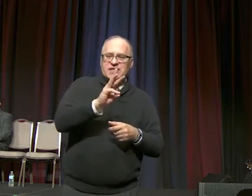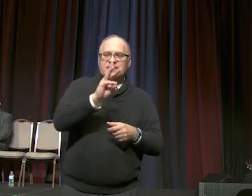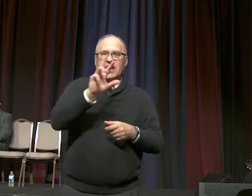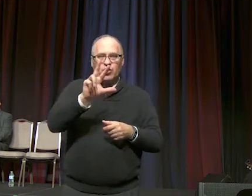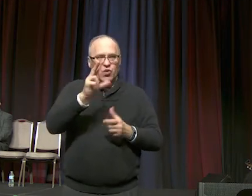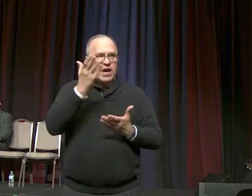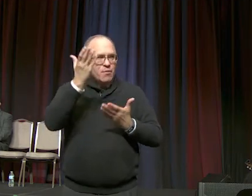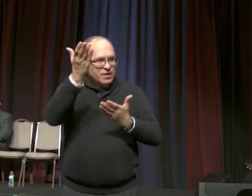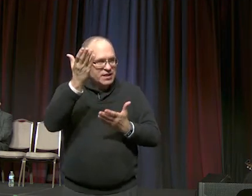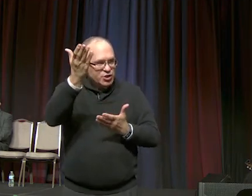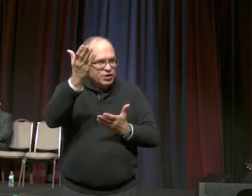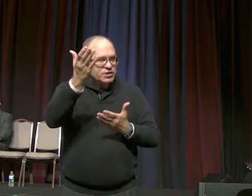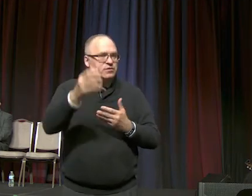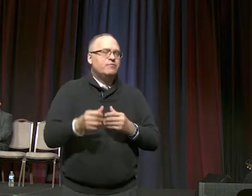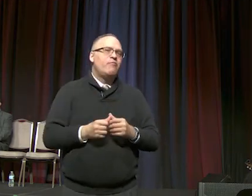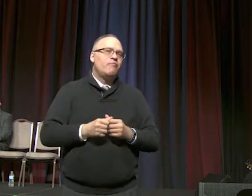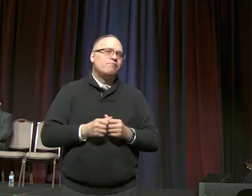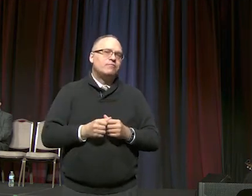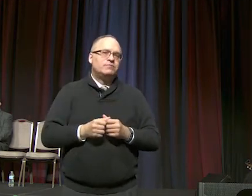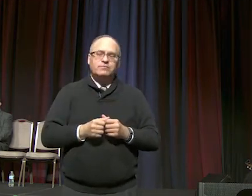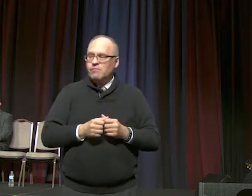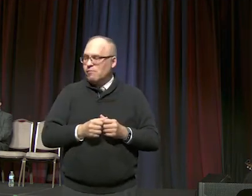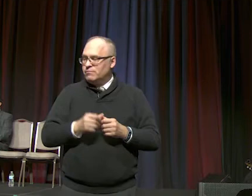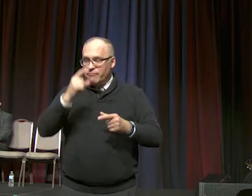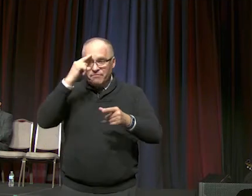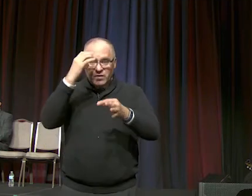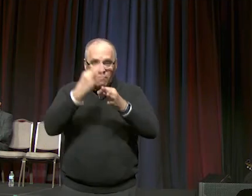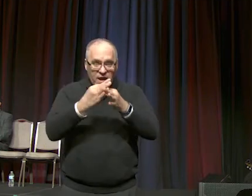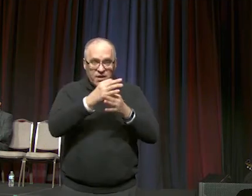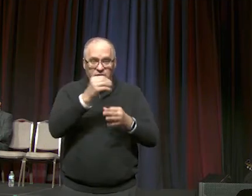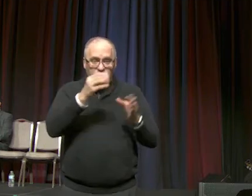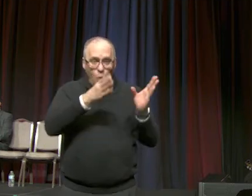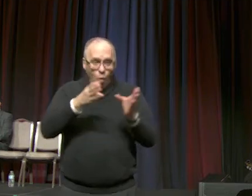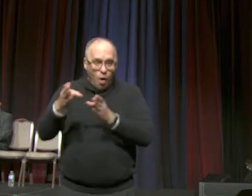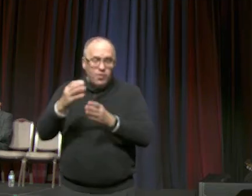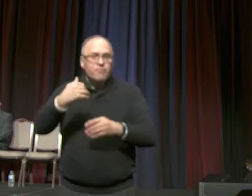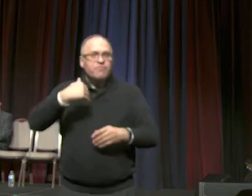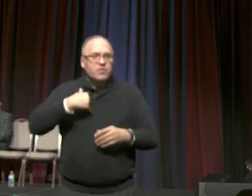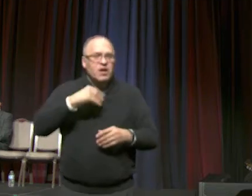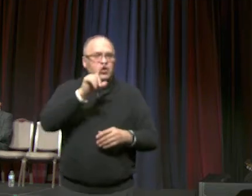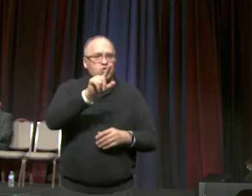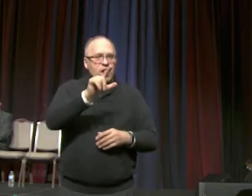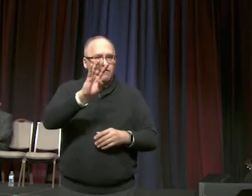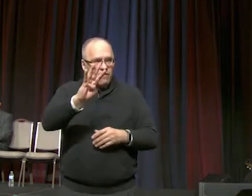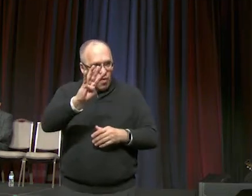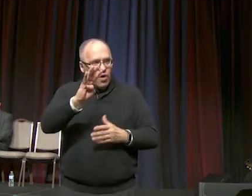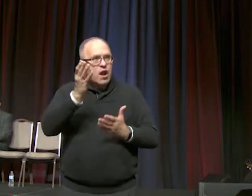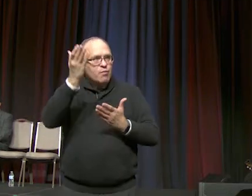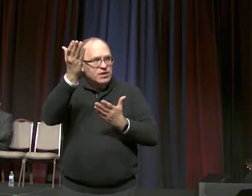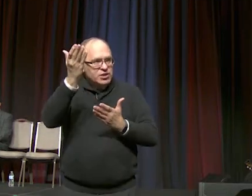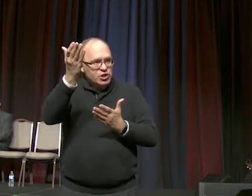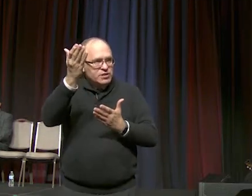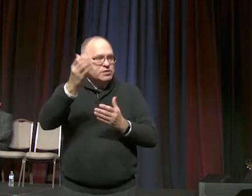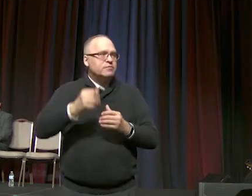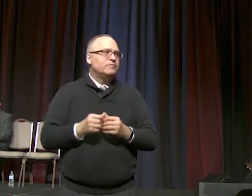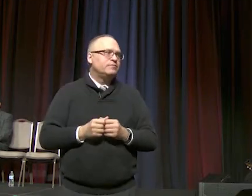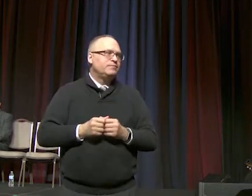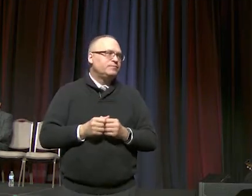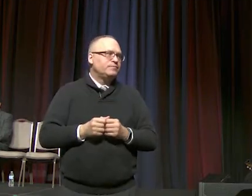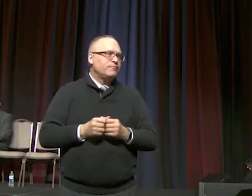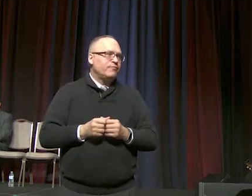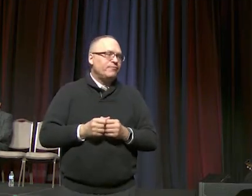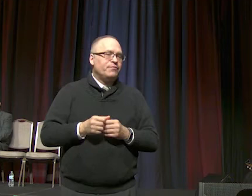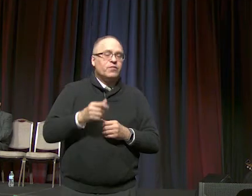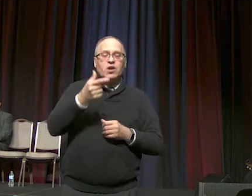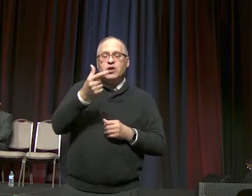63 petitions. Faith and Order contains 24 petitions.